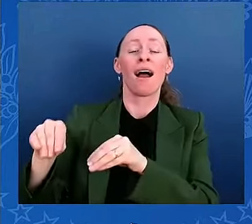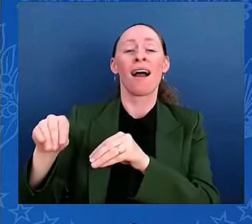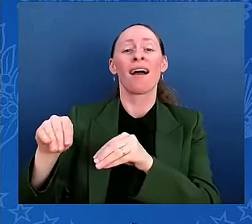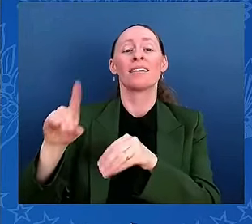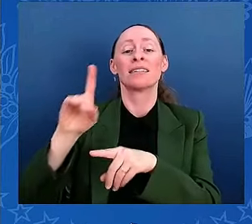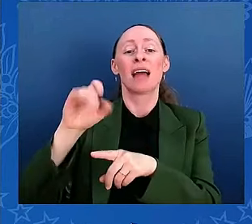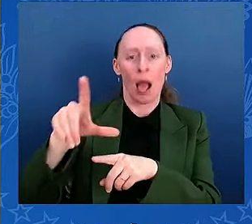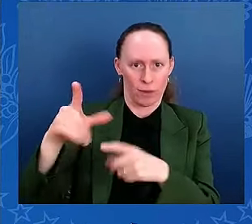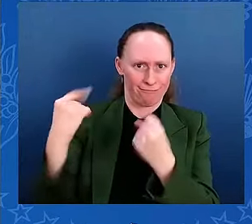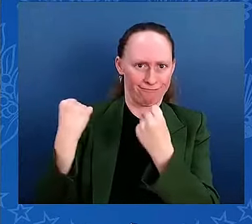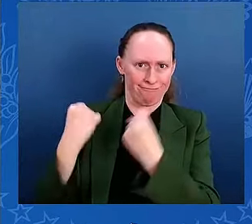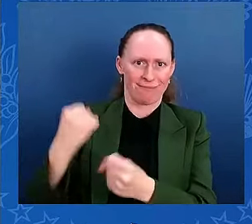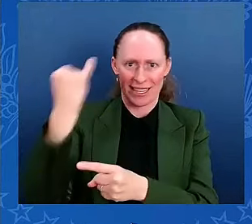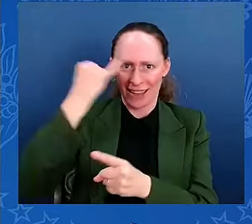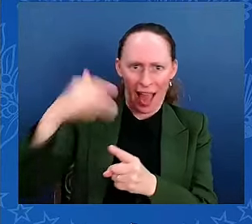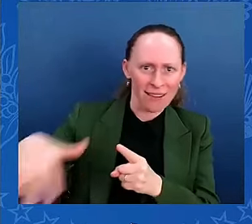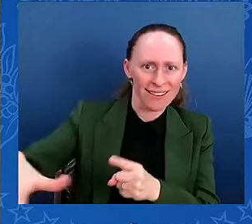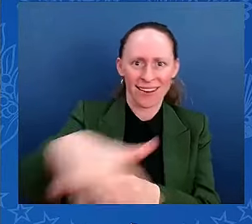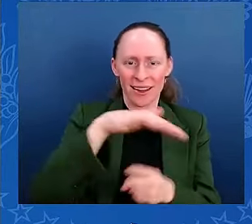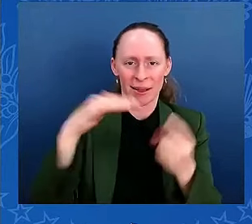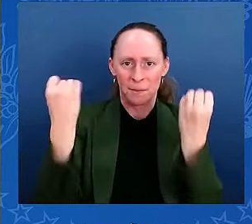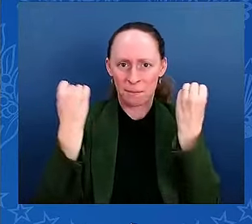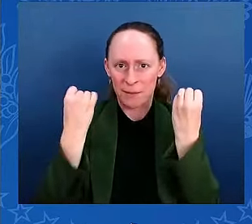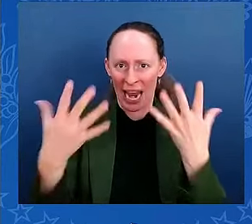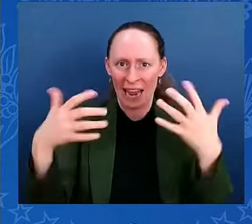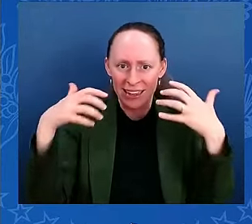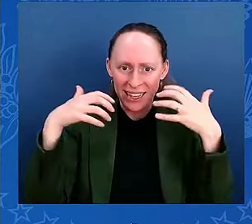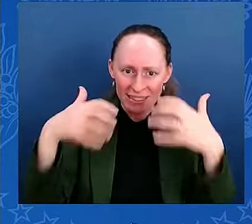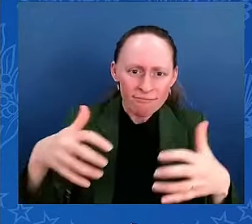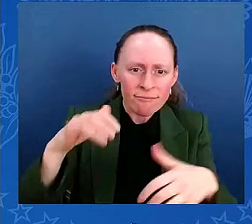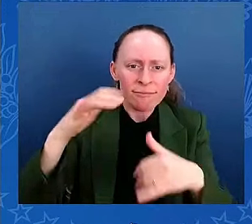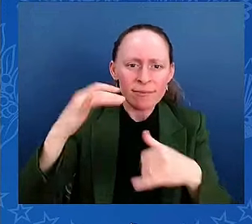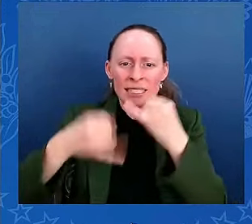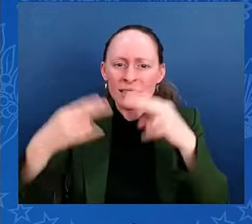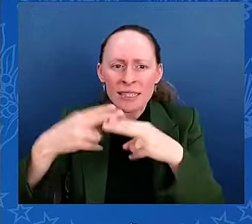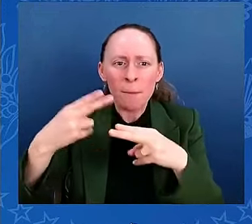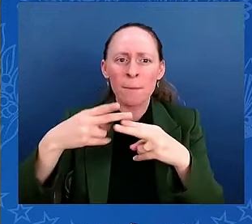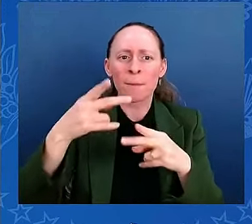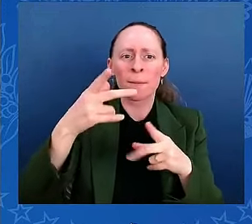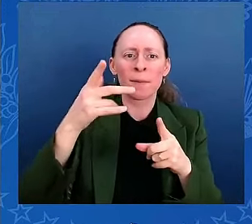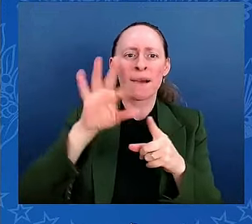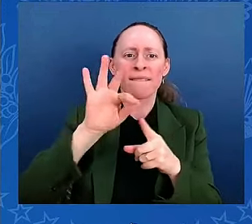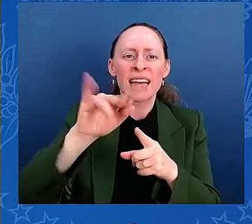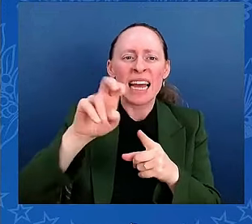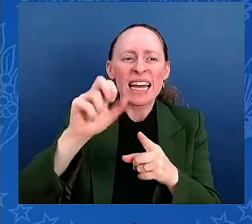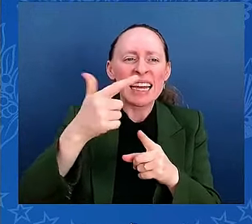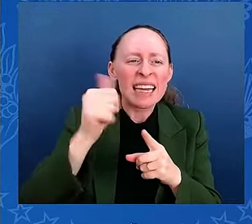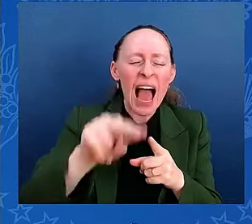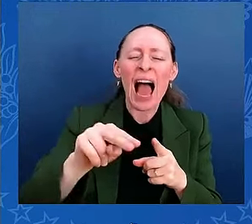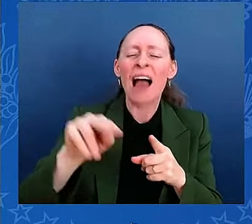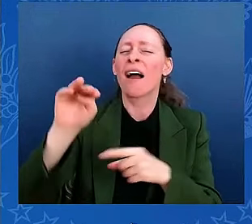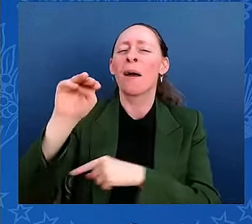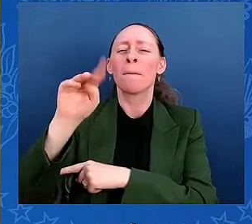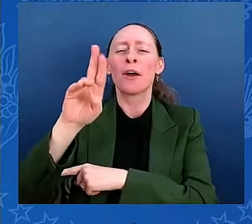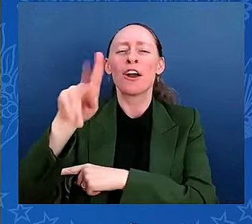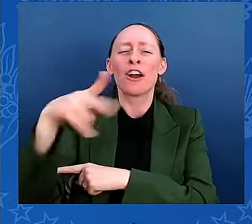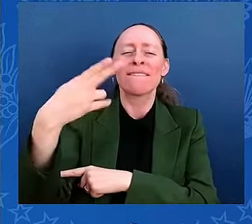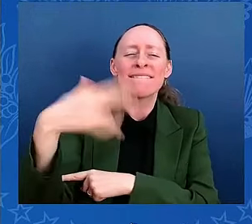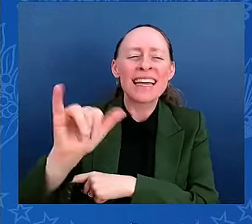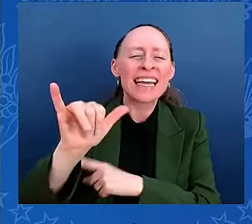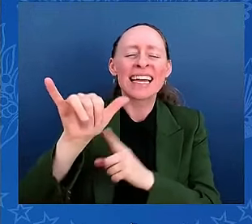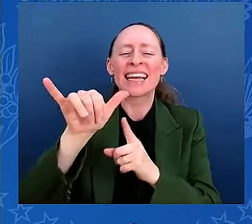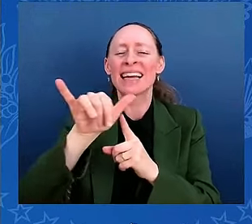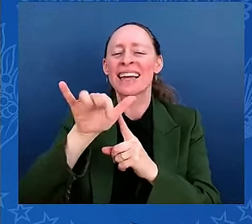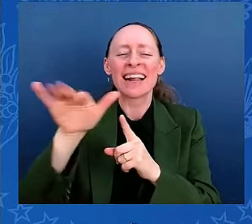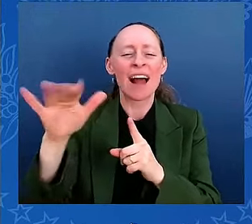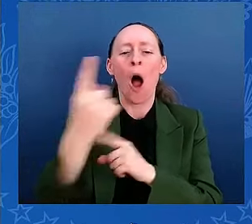and Murphy and all that, down if your name didn't end in an O, then you were in real trouble. I was one of the few guys whose name